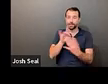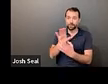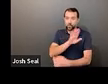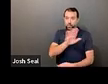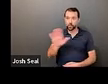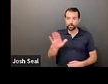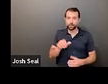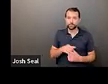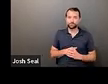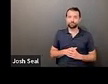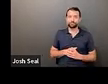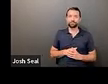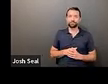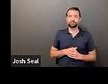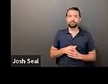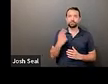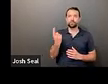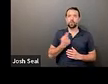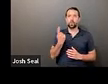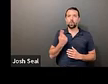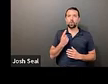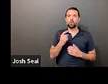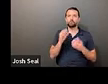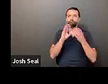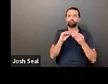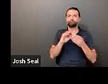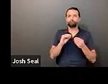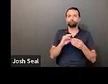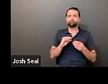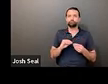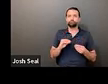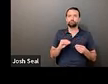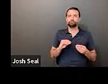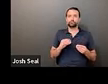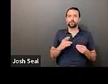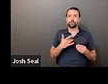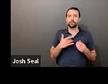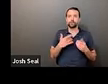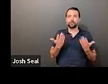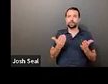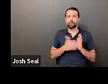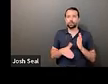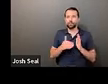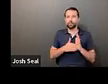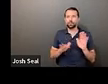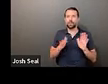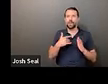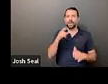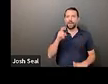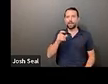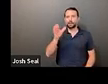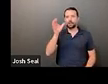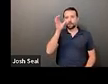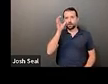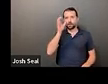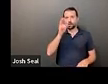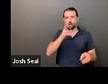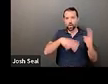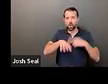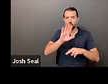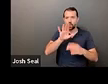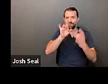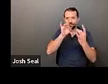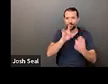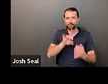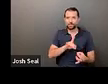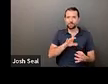We say this all the time, but we do take your feedback very, very seriously. I am in and out of this feedback form all the time. And